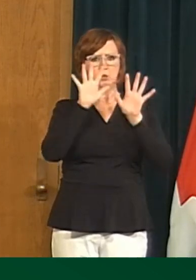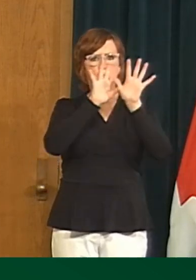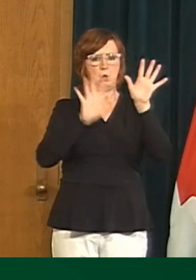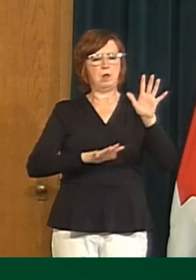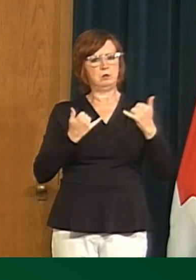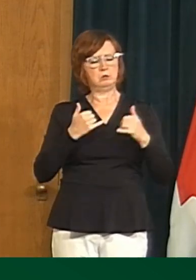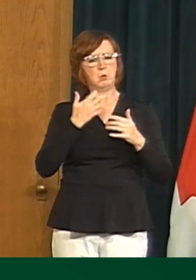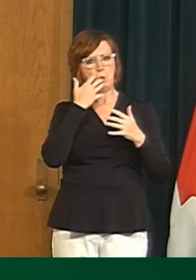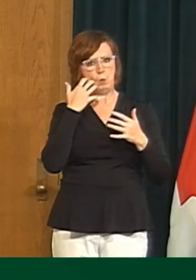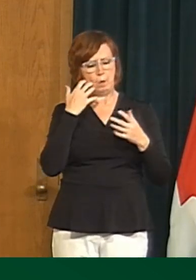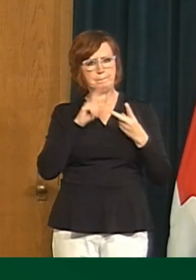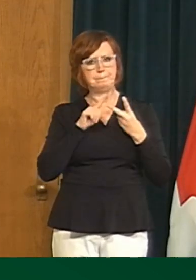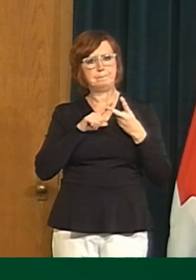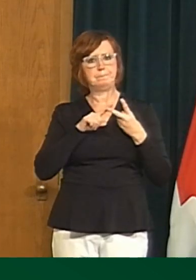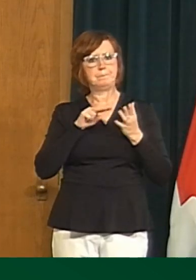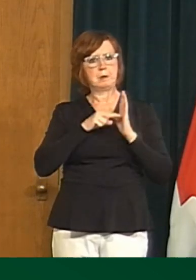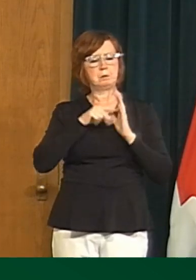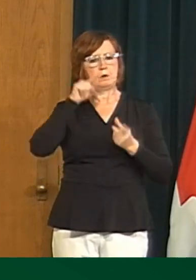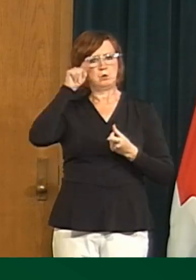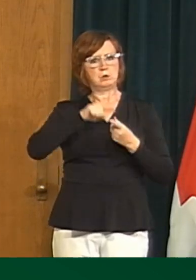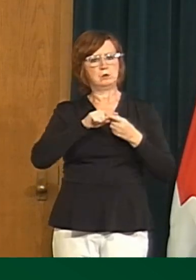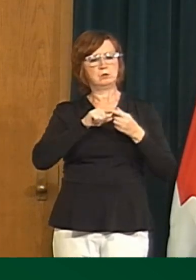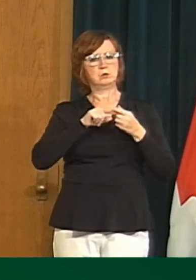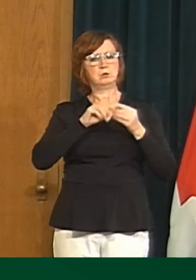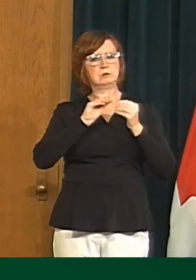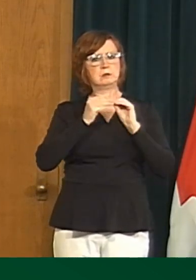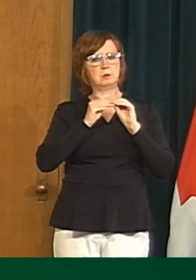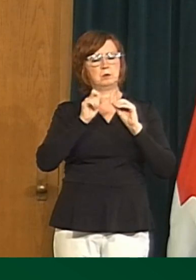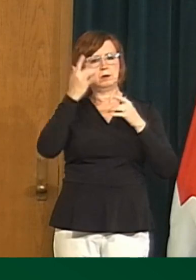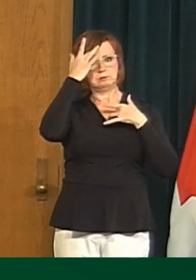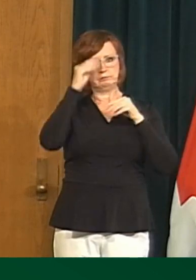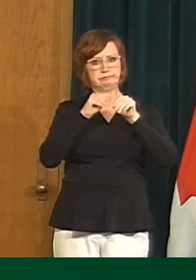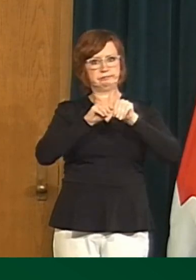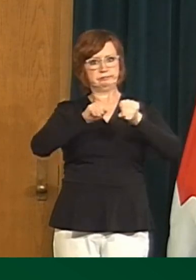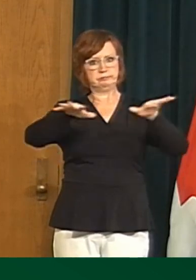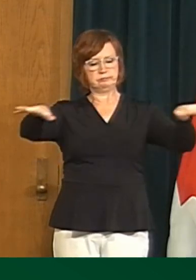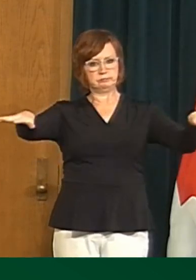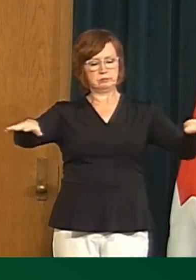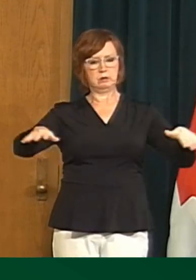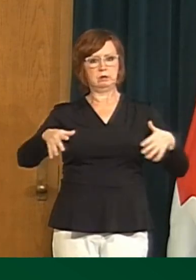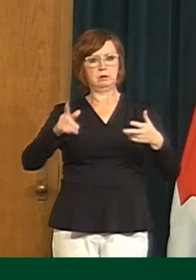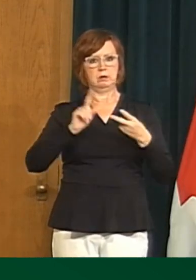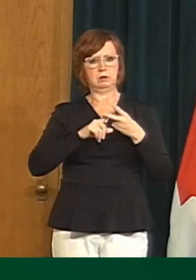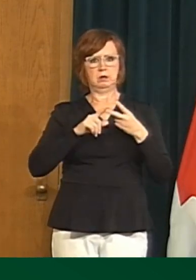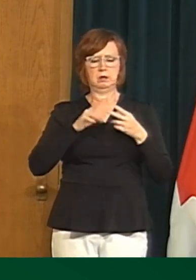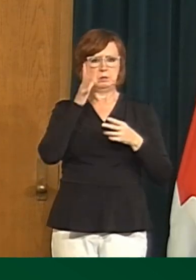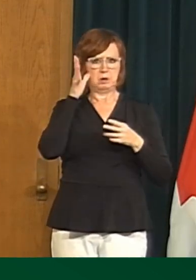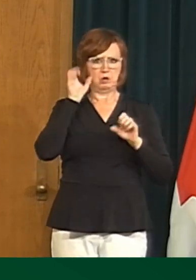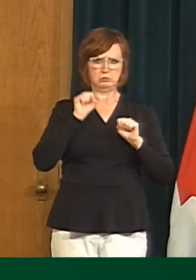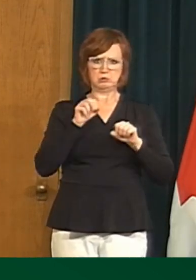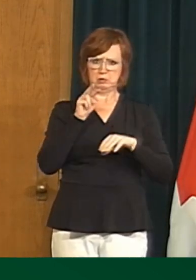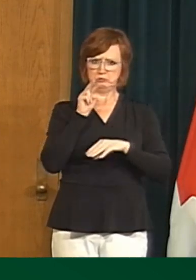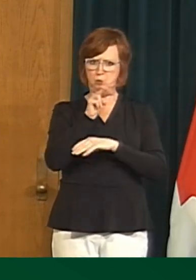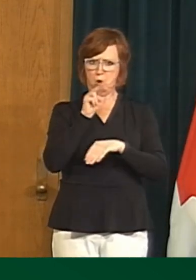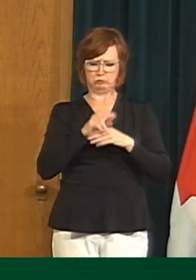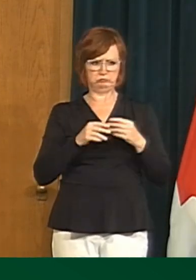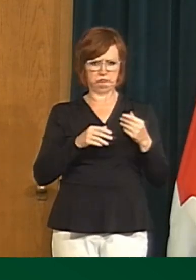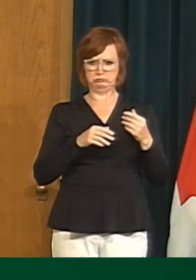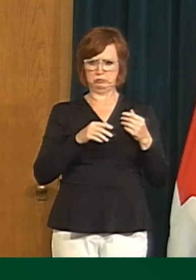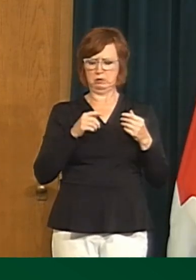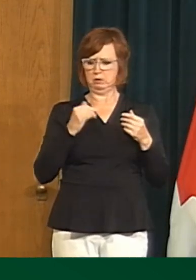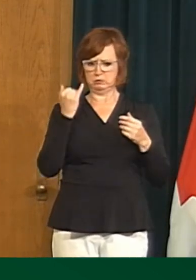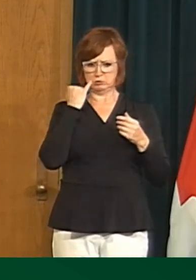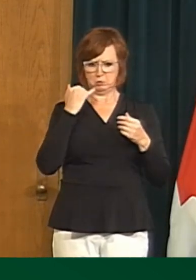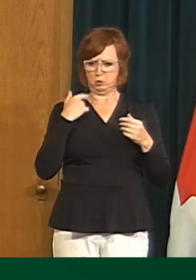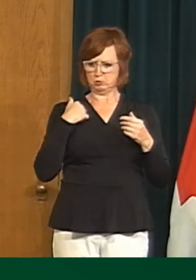properly monitor the number of kids on the playground effectively themselves, that they can do these things as parents themselves. They truly